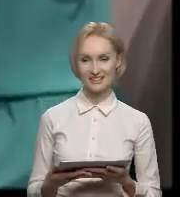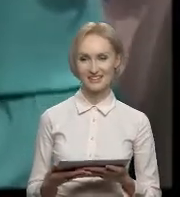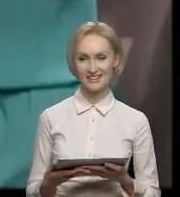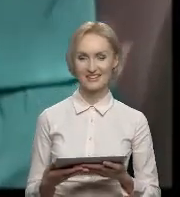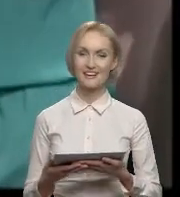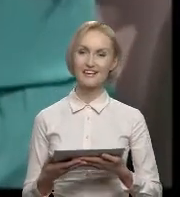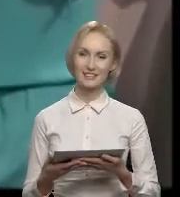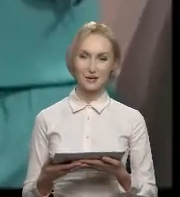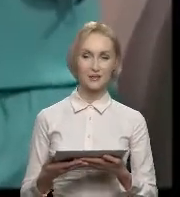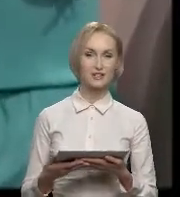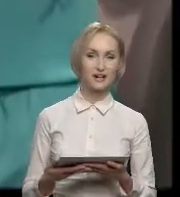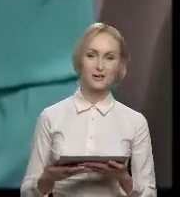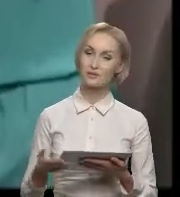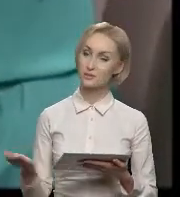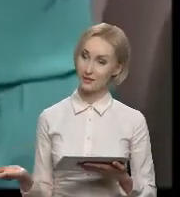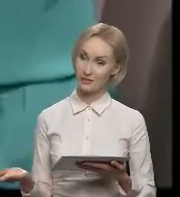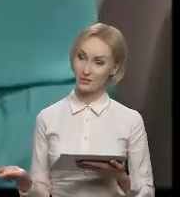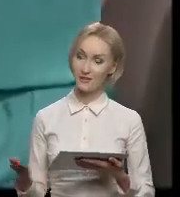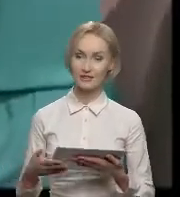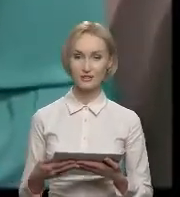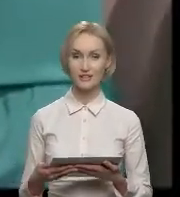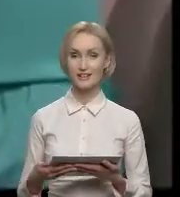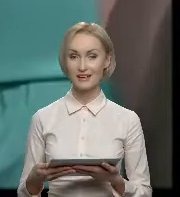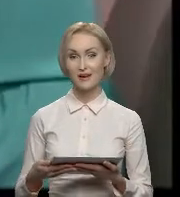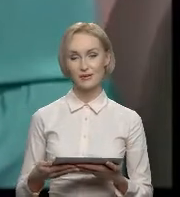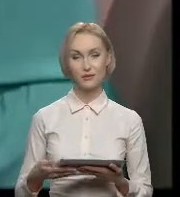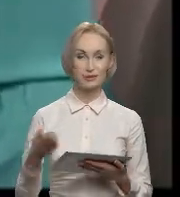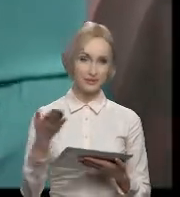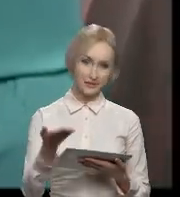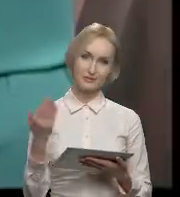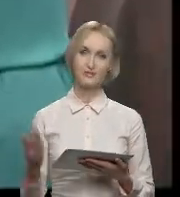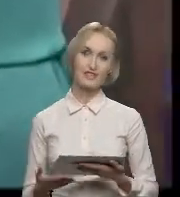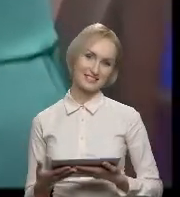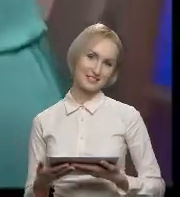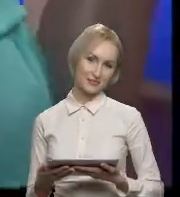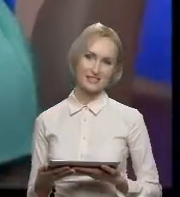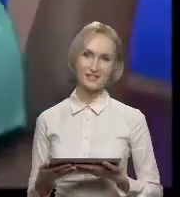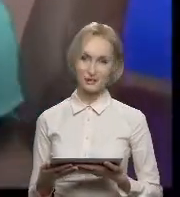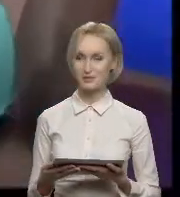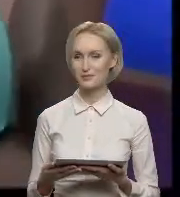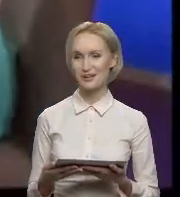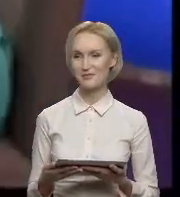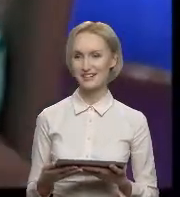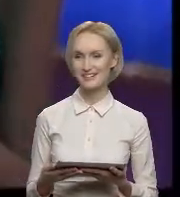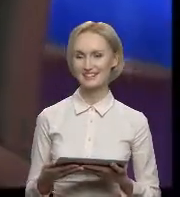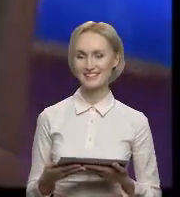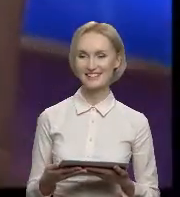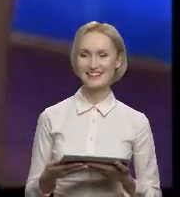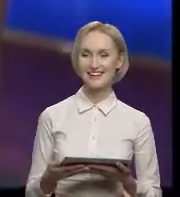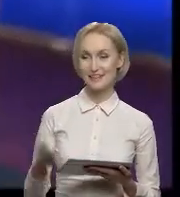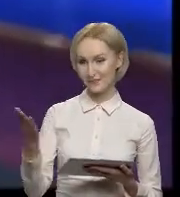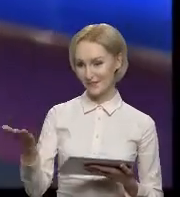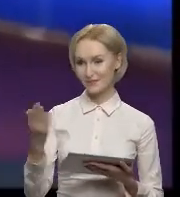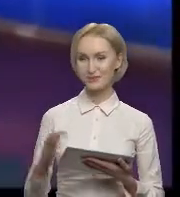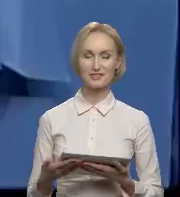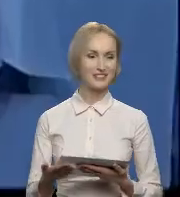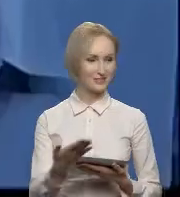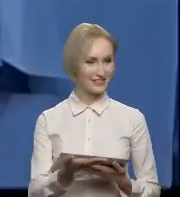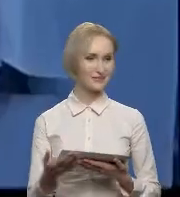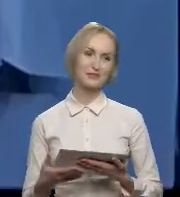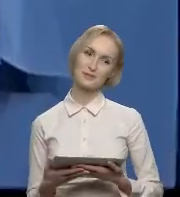come. We can't let's get the DNA test results. Let's get them. Everyone's DNA test results are next day right